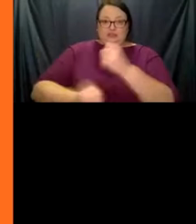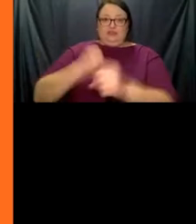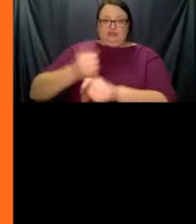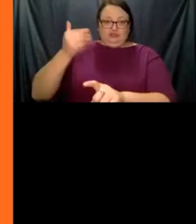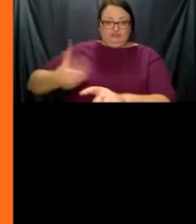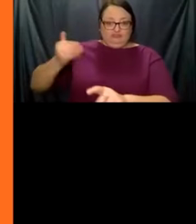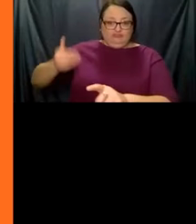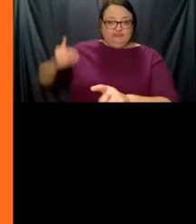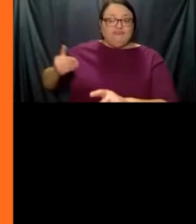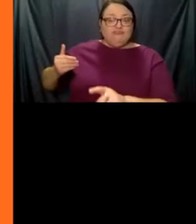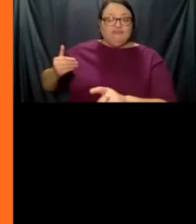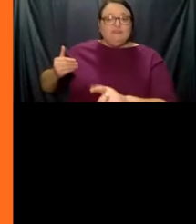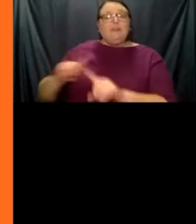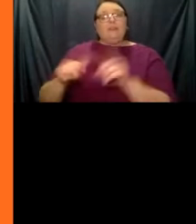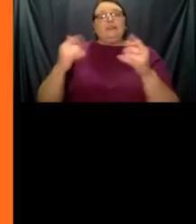And yet, Él dice que